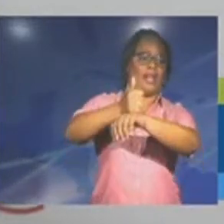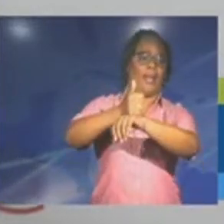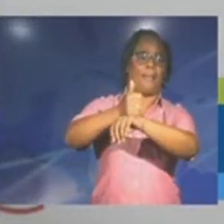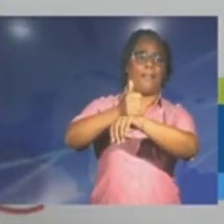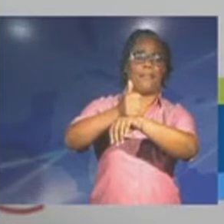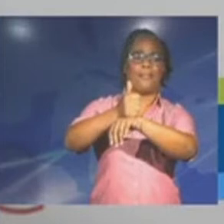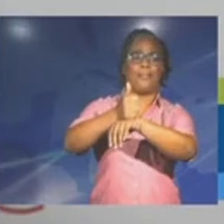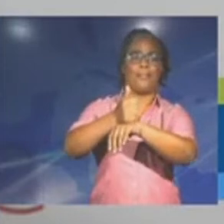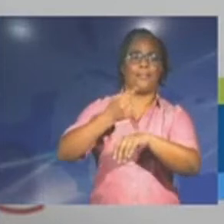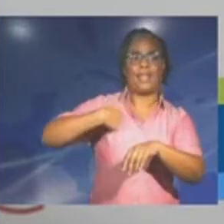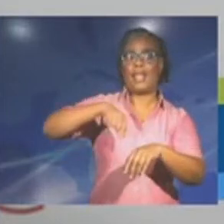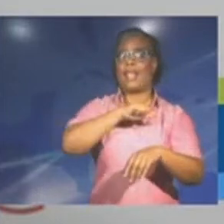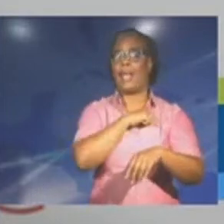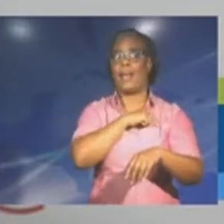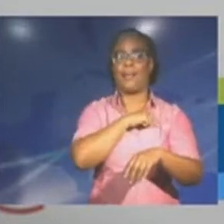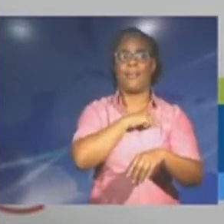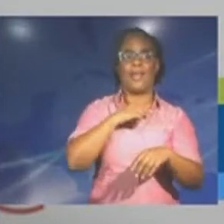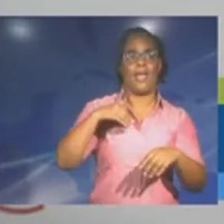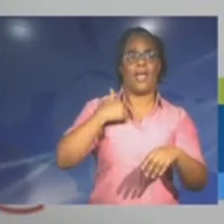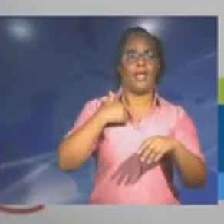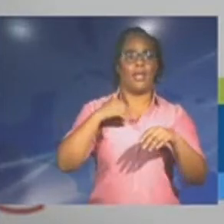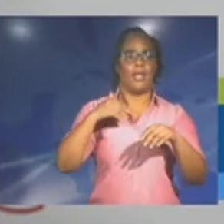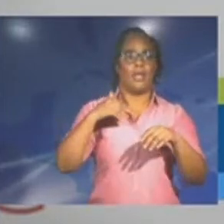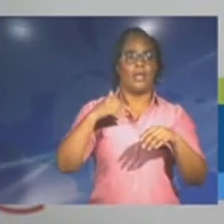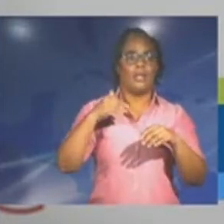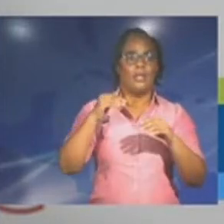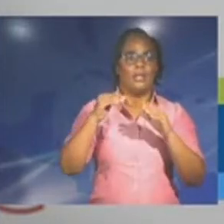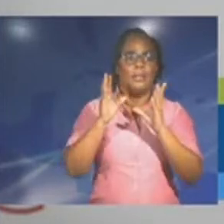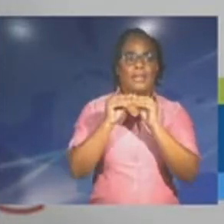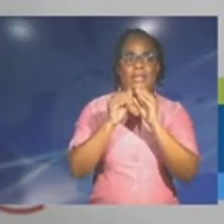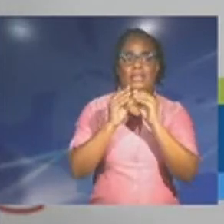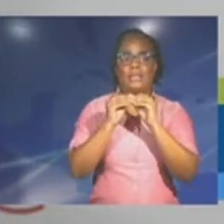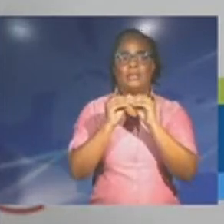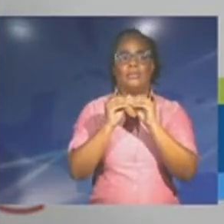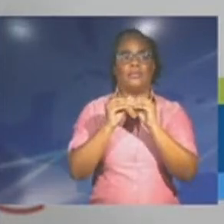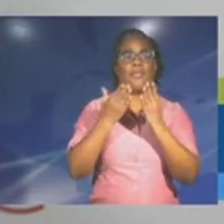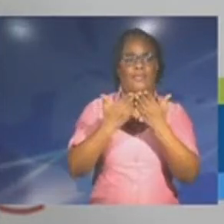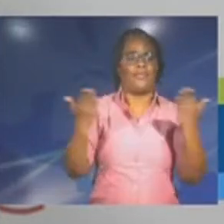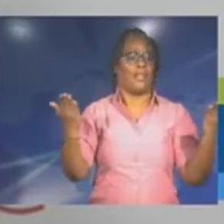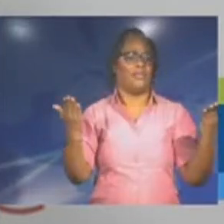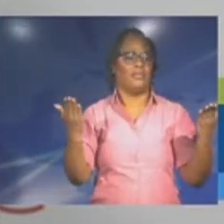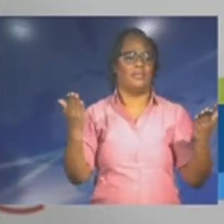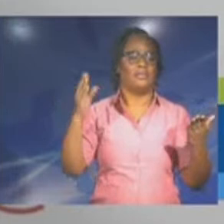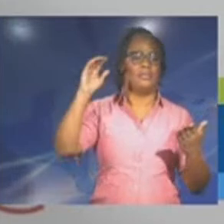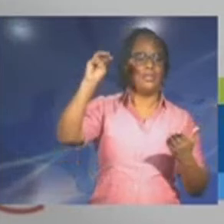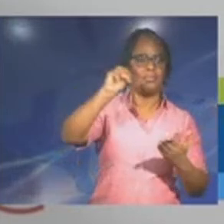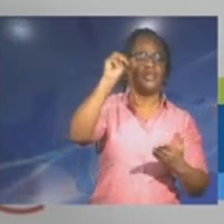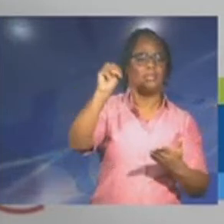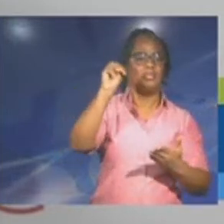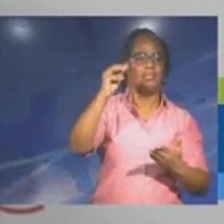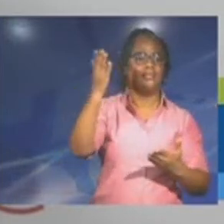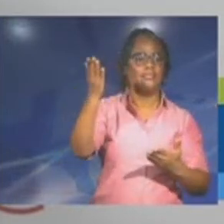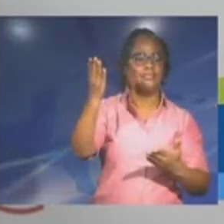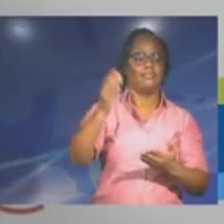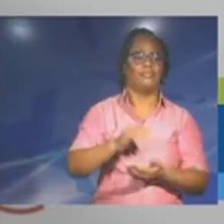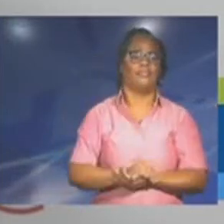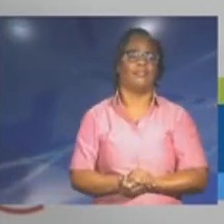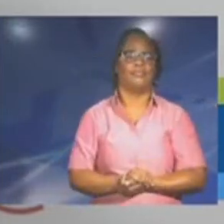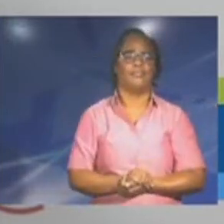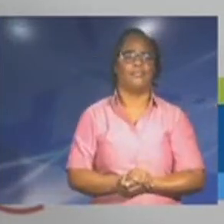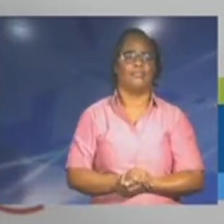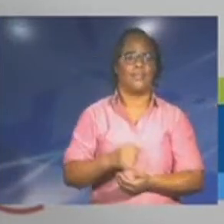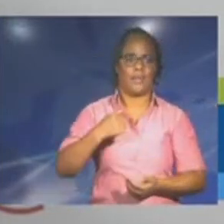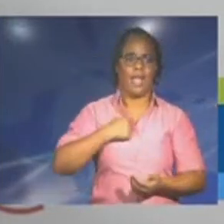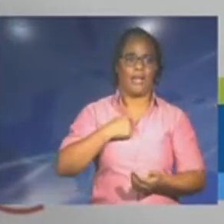follow-up meeting with them on Monday, was it, CMO? You were there. So I'm going to actually